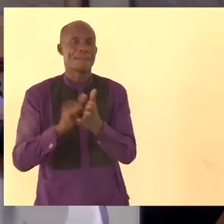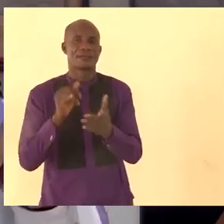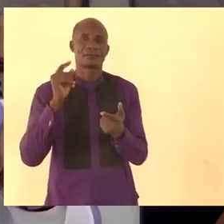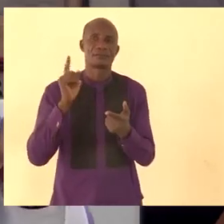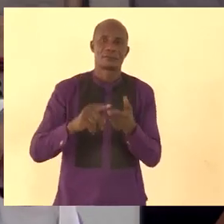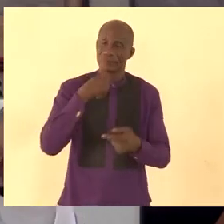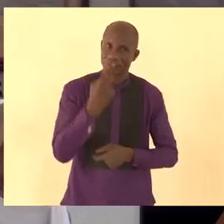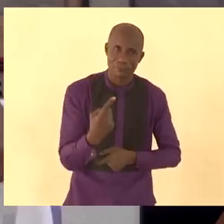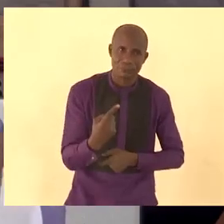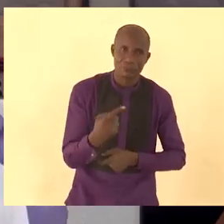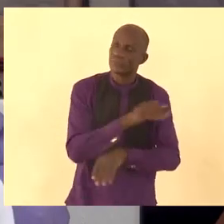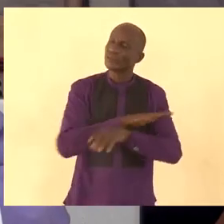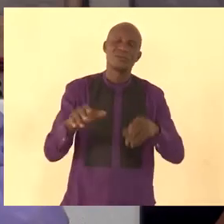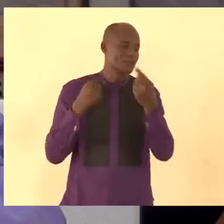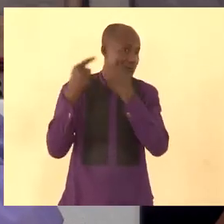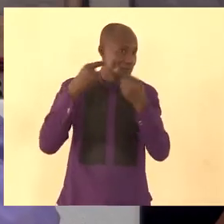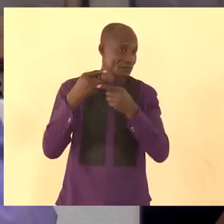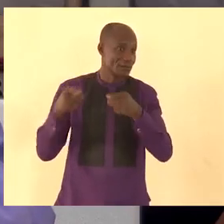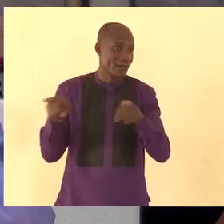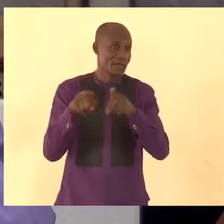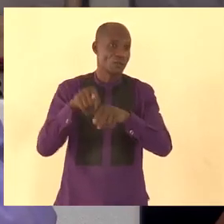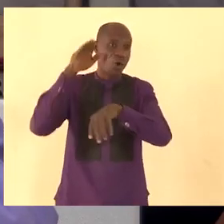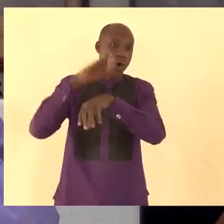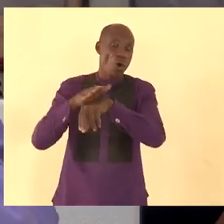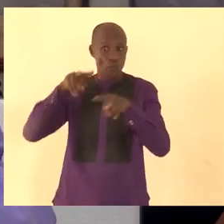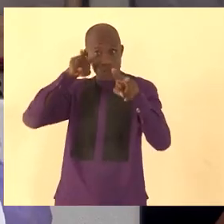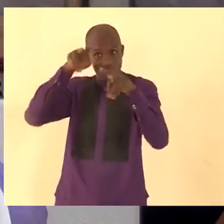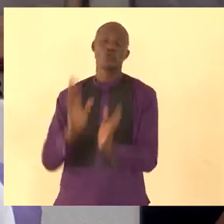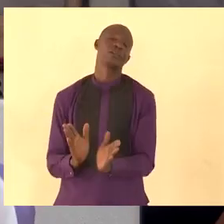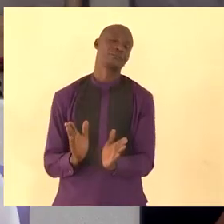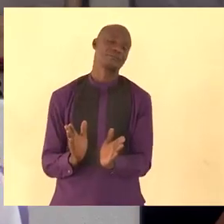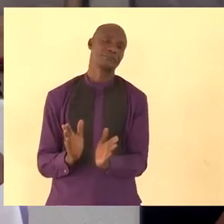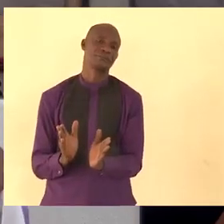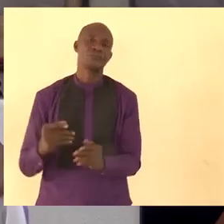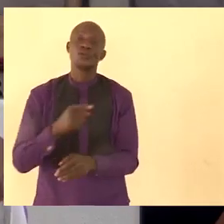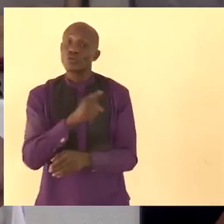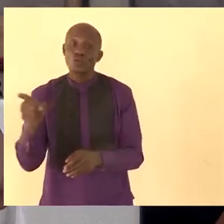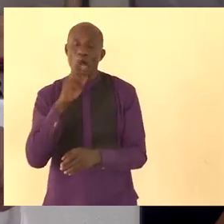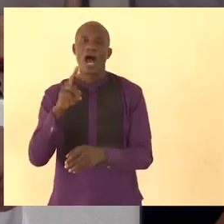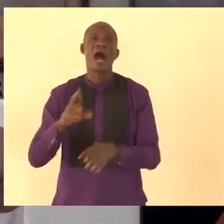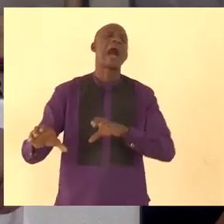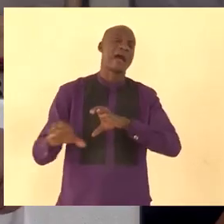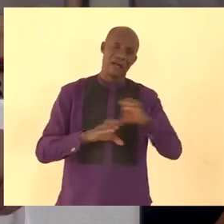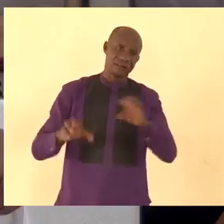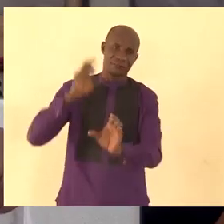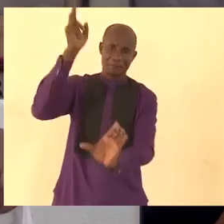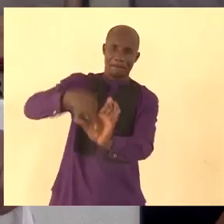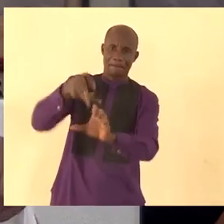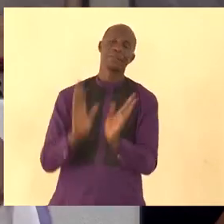That's to say, please don't consider yourself spectators in this. You are not spectators. You are active